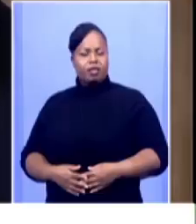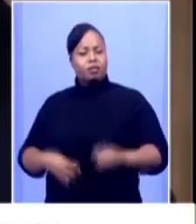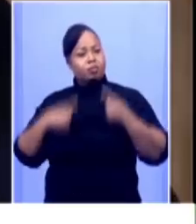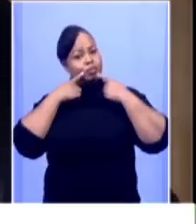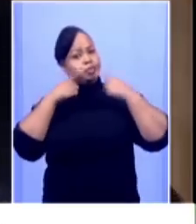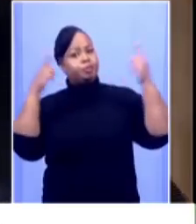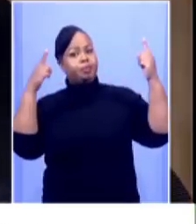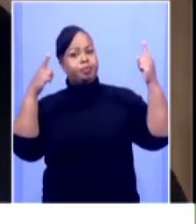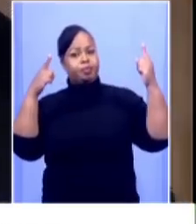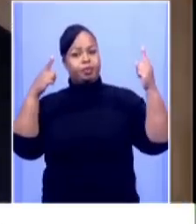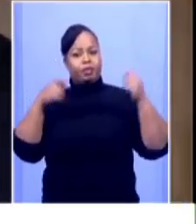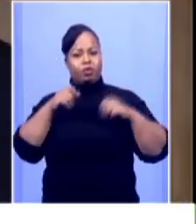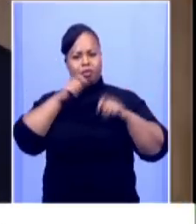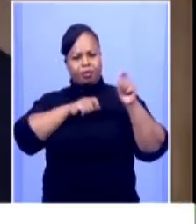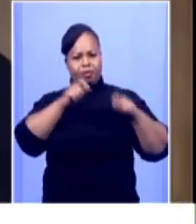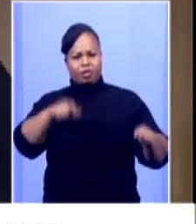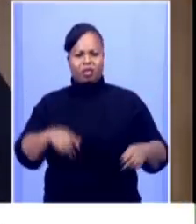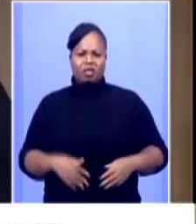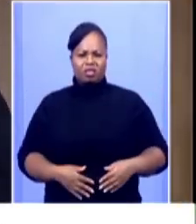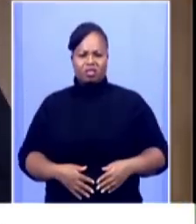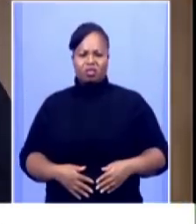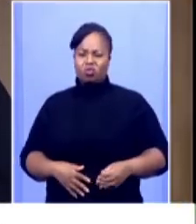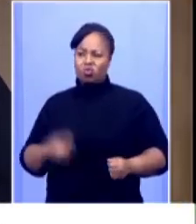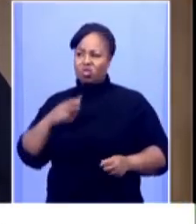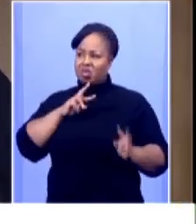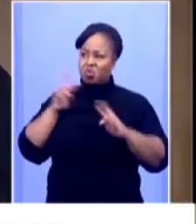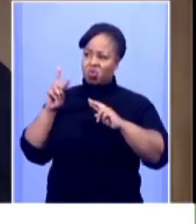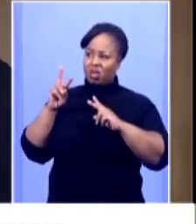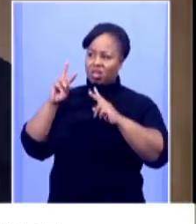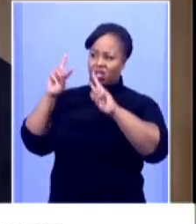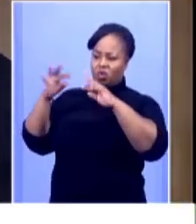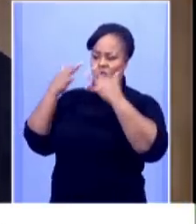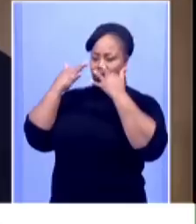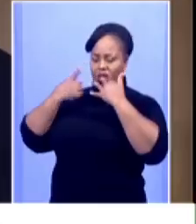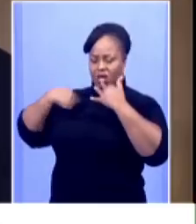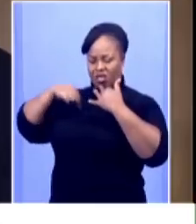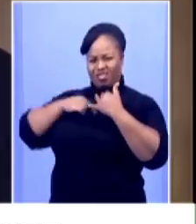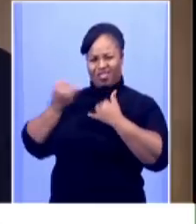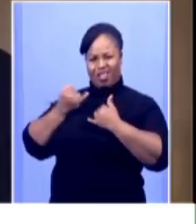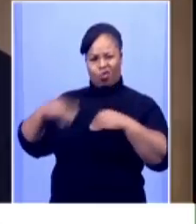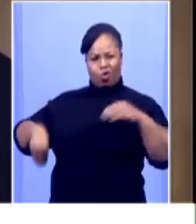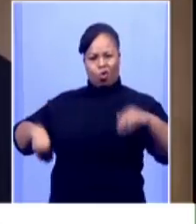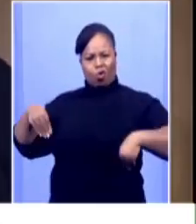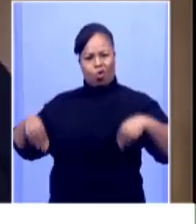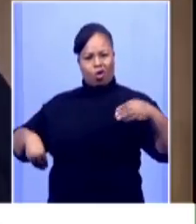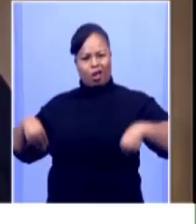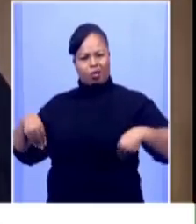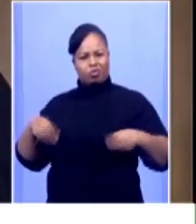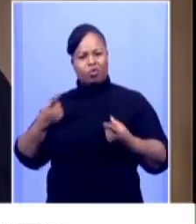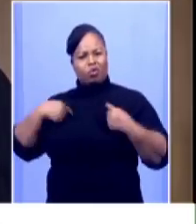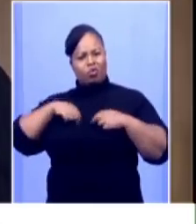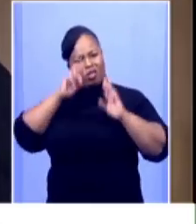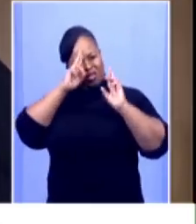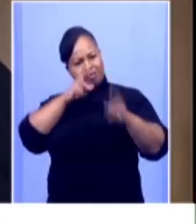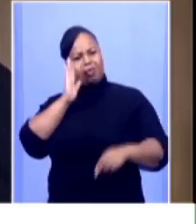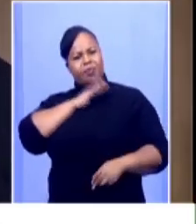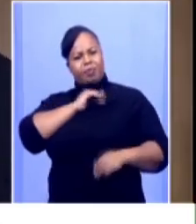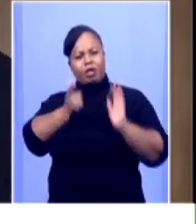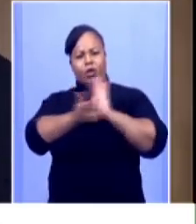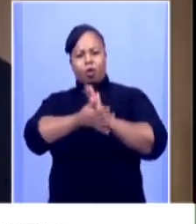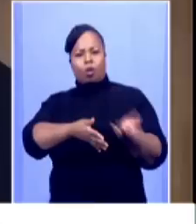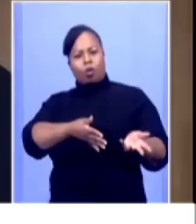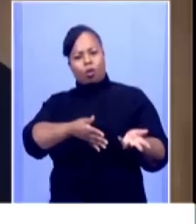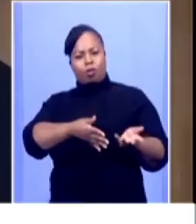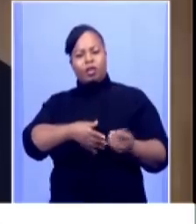eye, we are these corrupt people who don't want to respect the law. And we